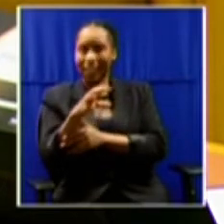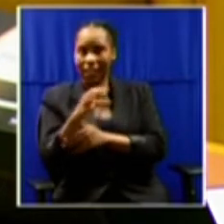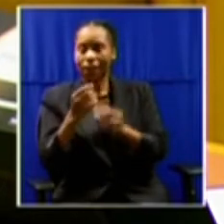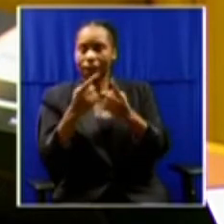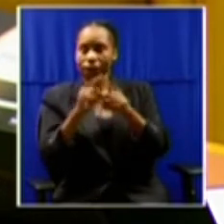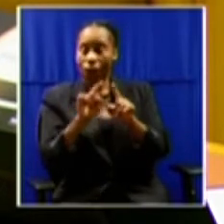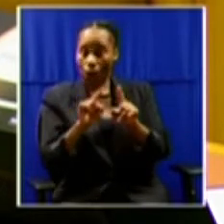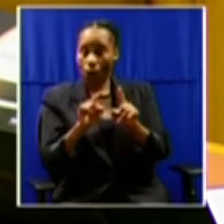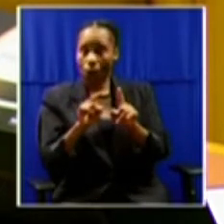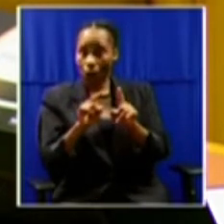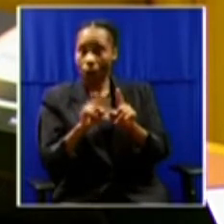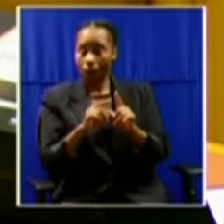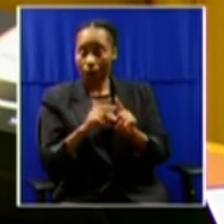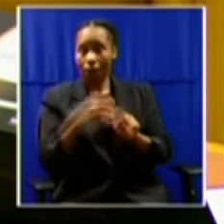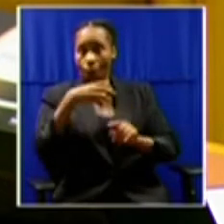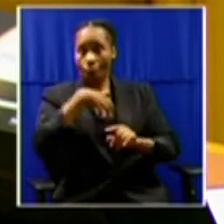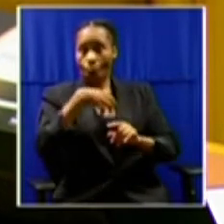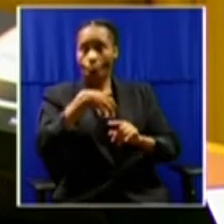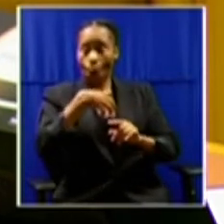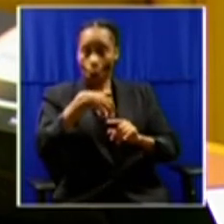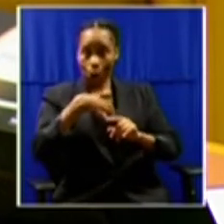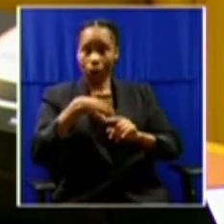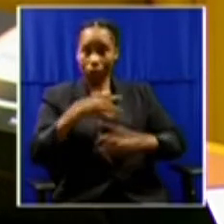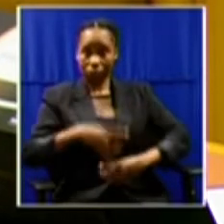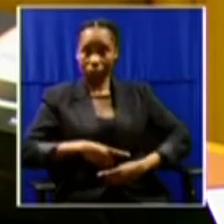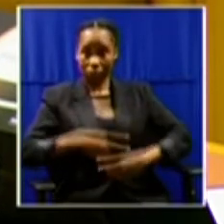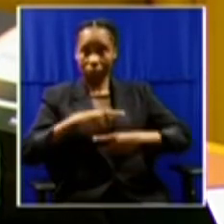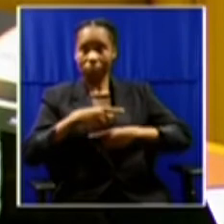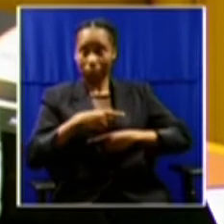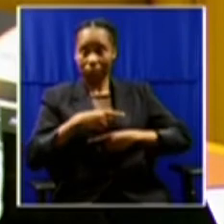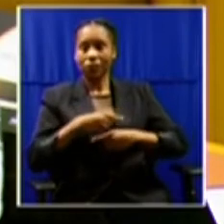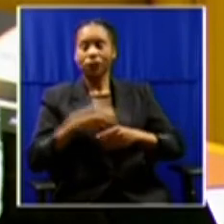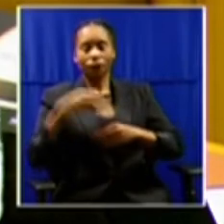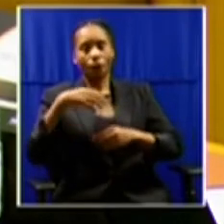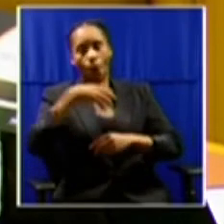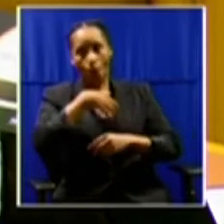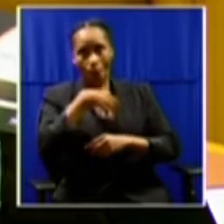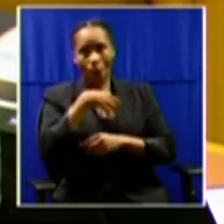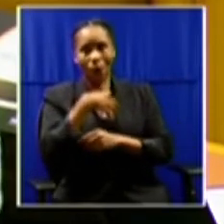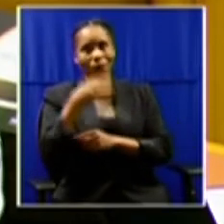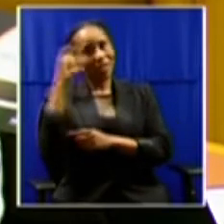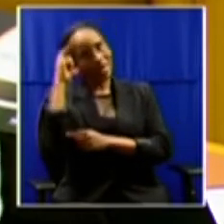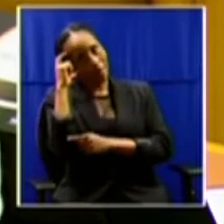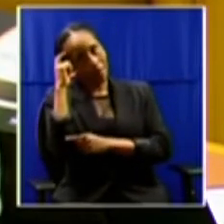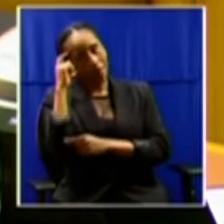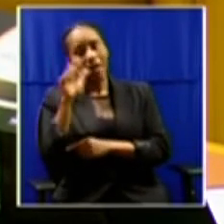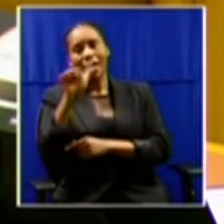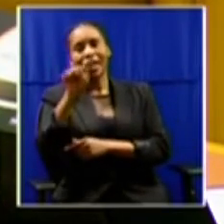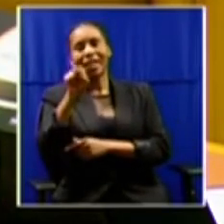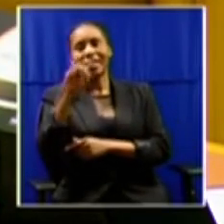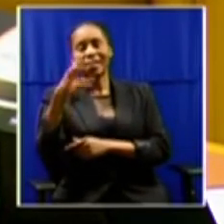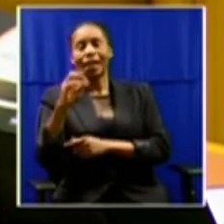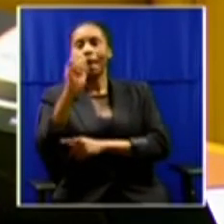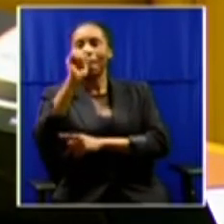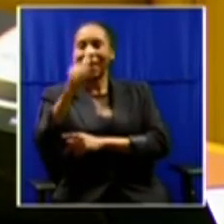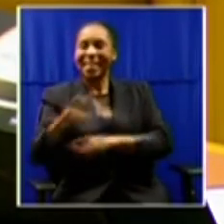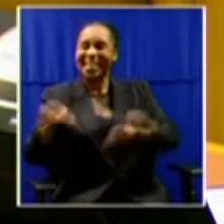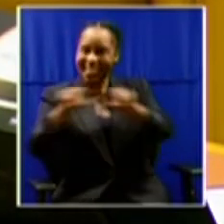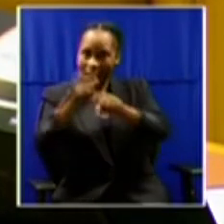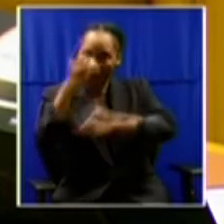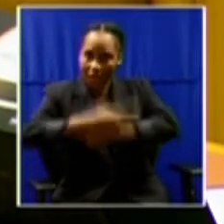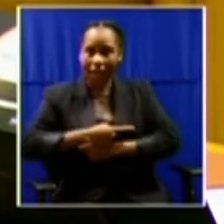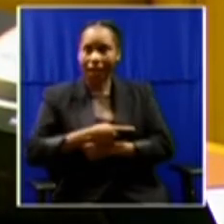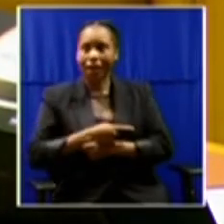own integrity and for my own sleep, the ANC paid the same day